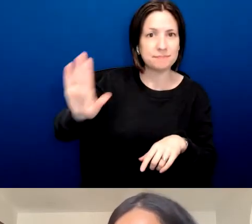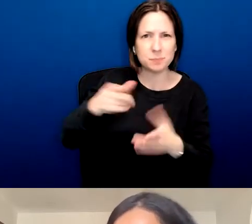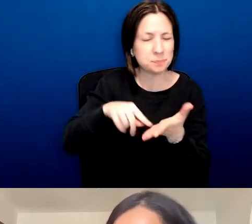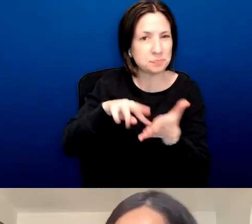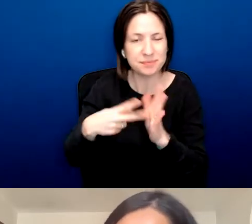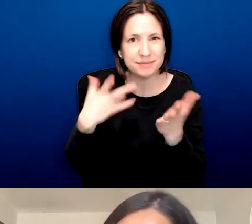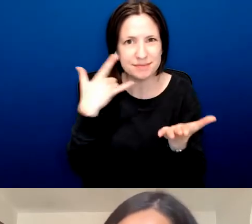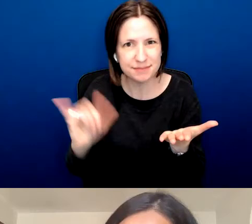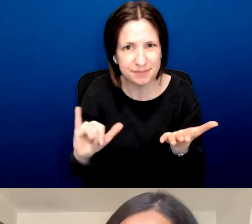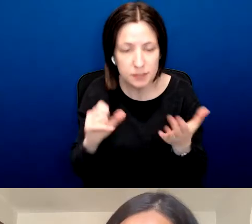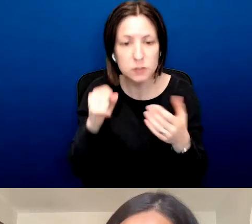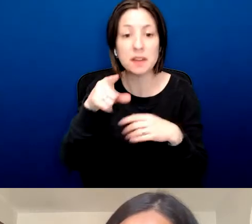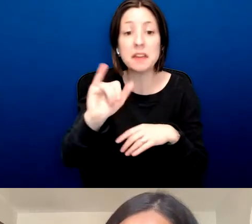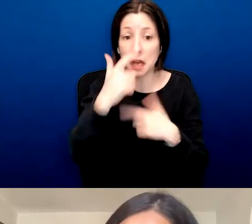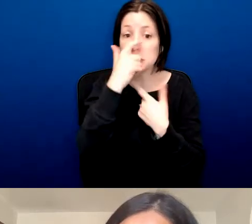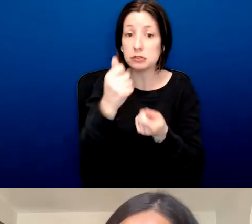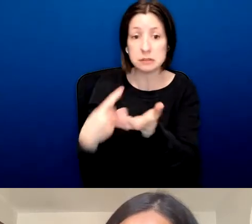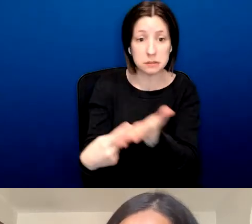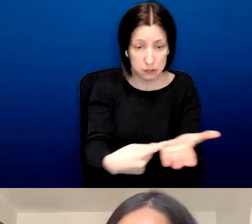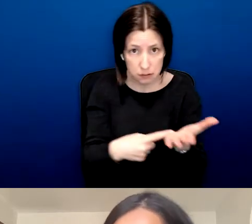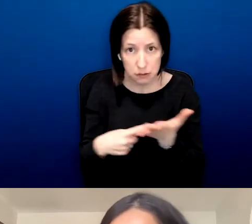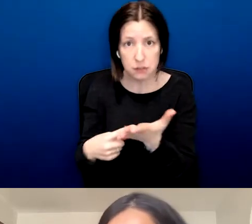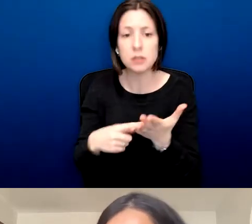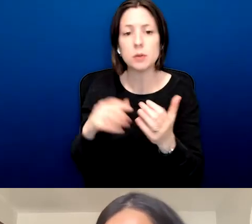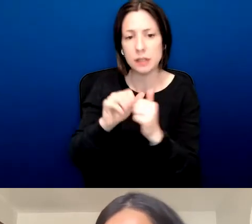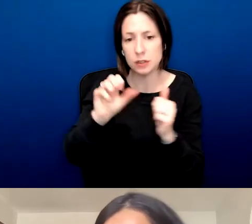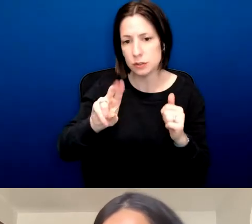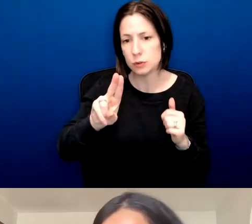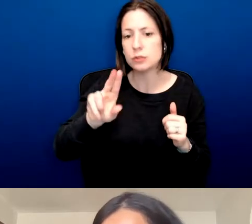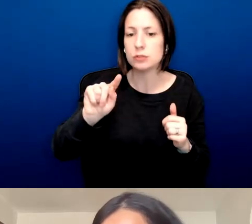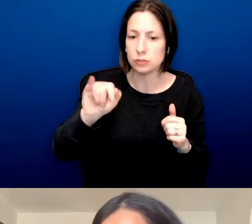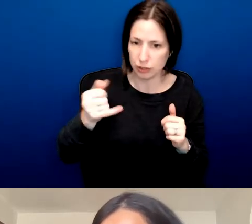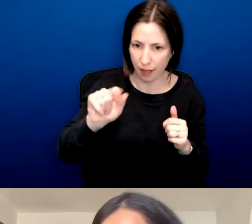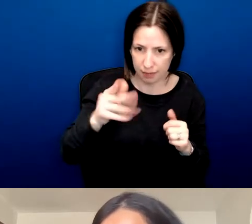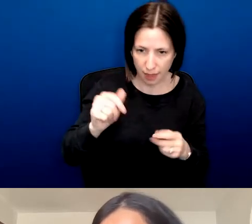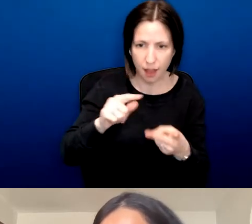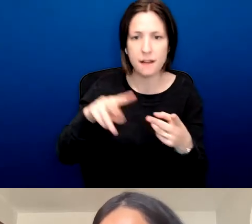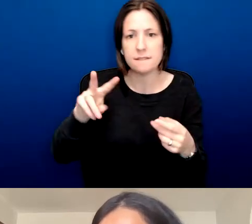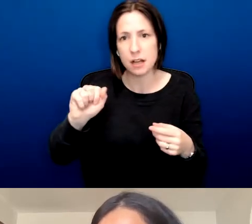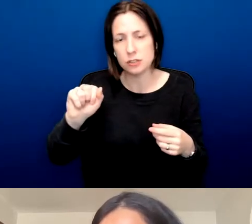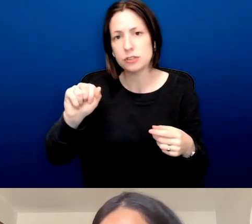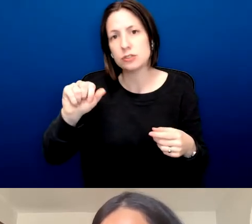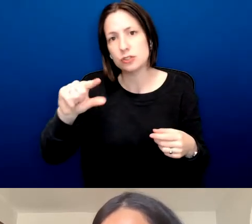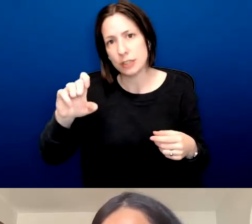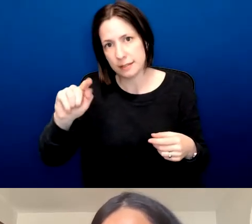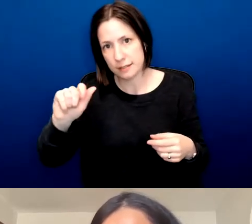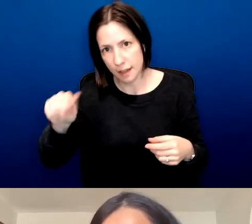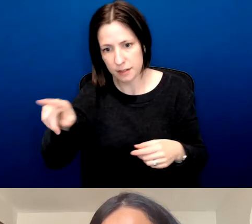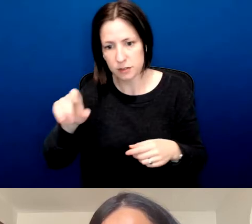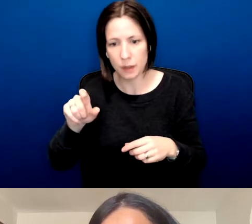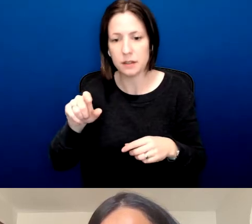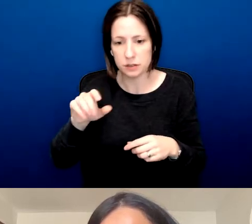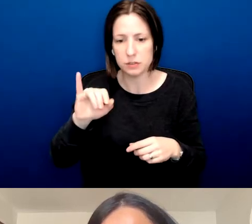I think this had lots of conversations with Sujata and Vijeta over this as well, and so she'll correct me if I'm wrong. The